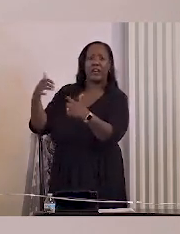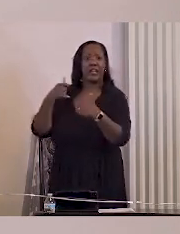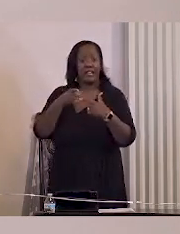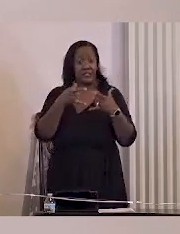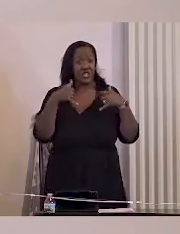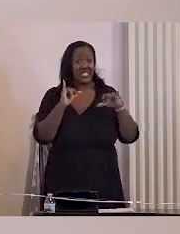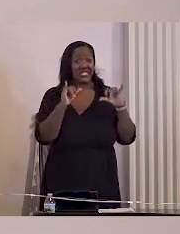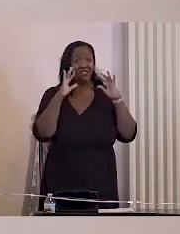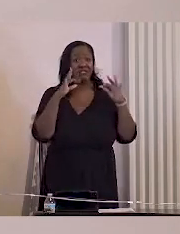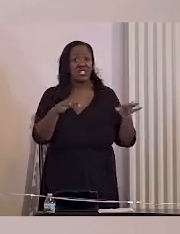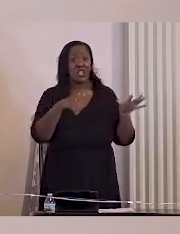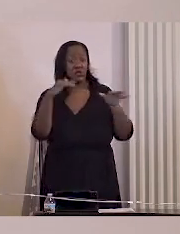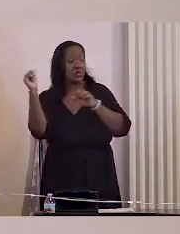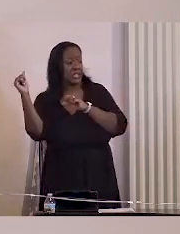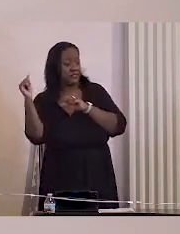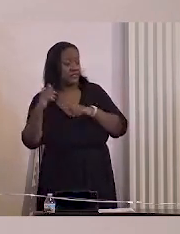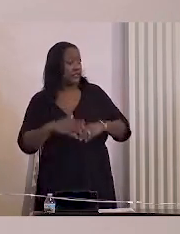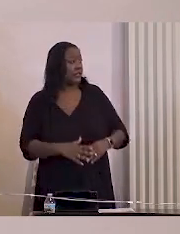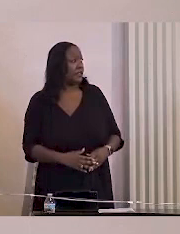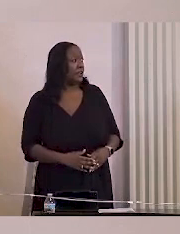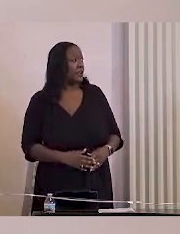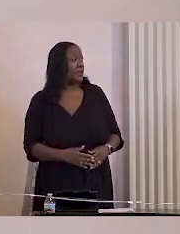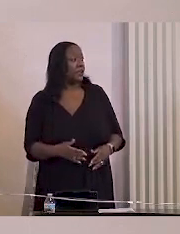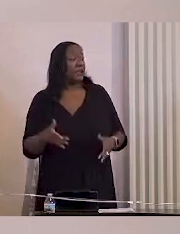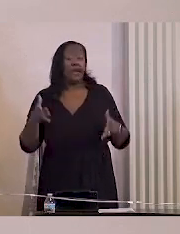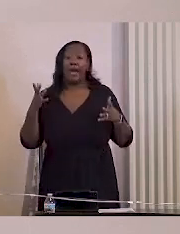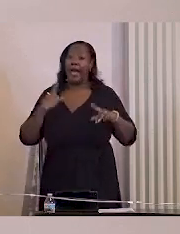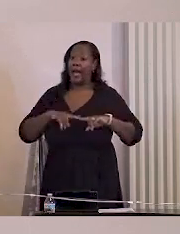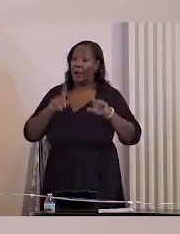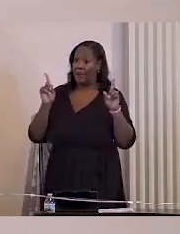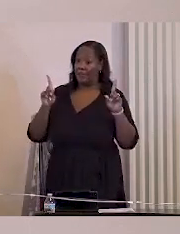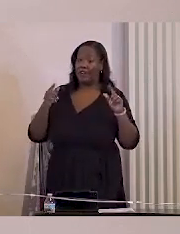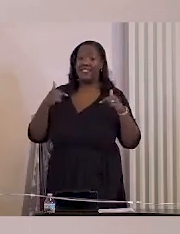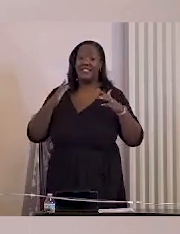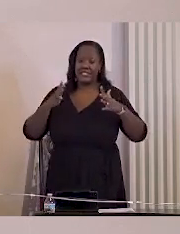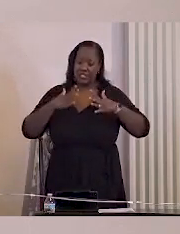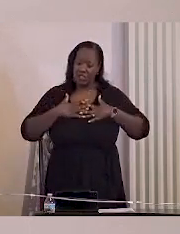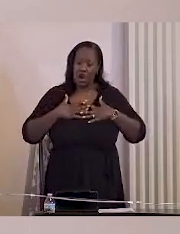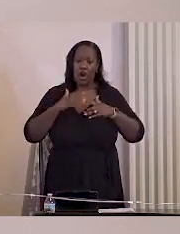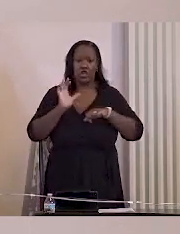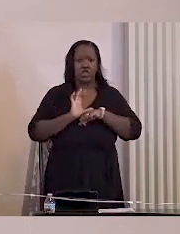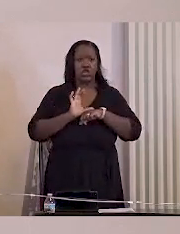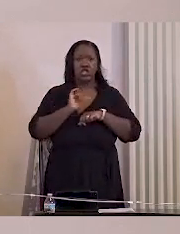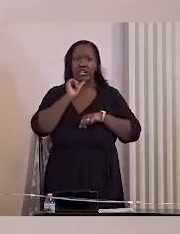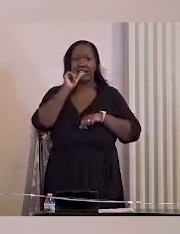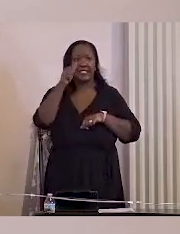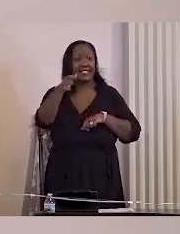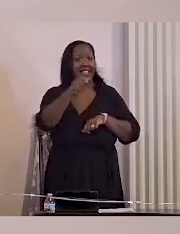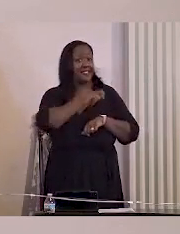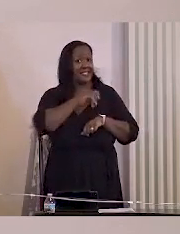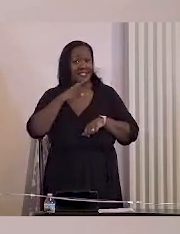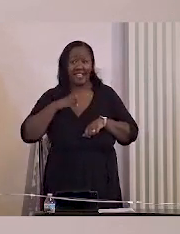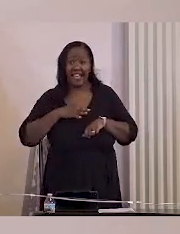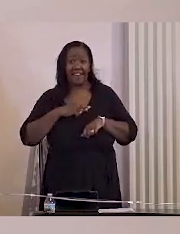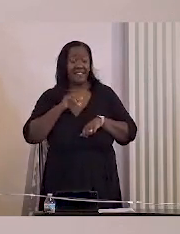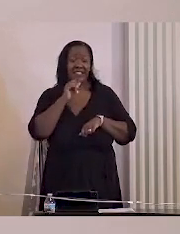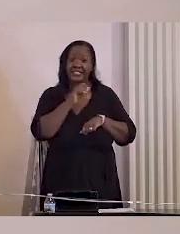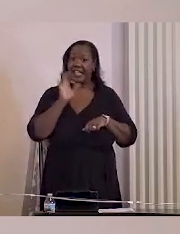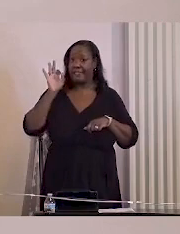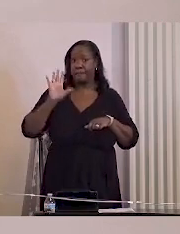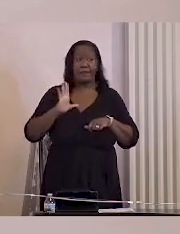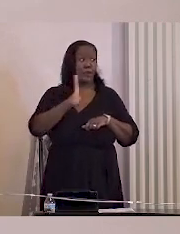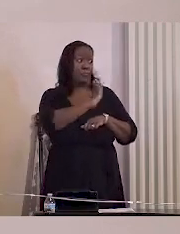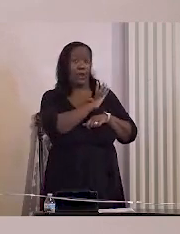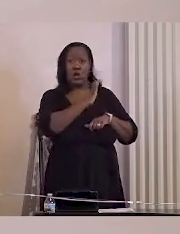However, this is our church. It's not the staff's church, nor even the minister's. We believe in